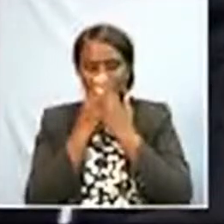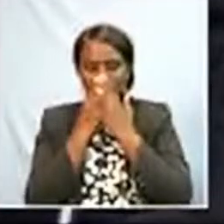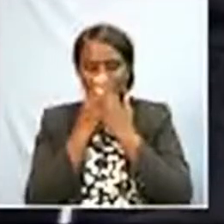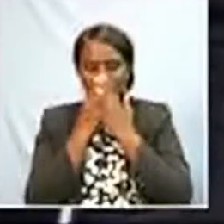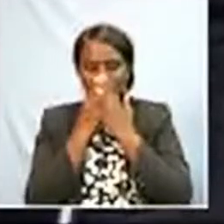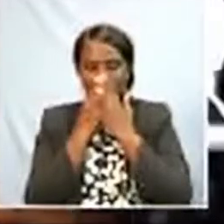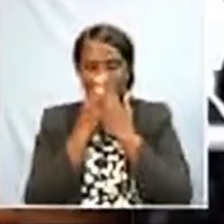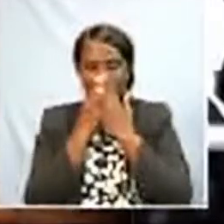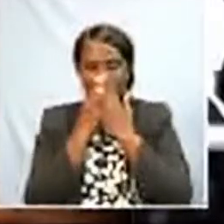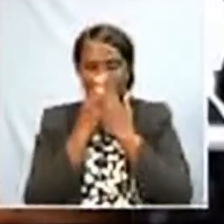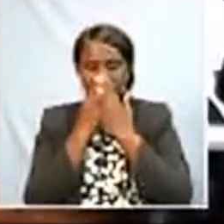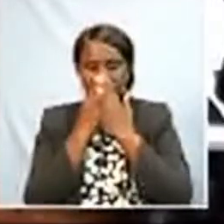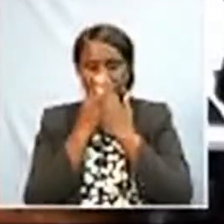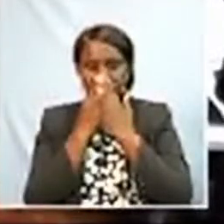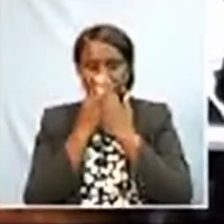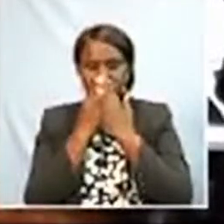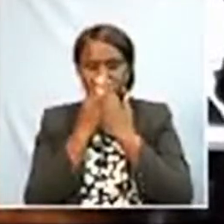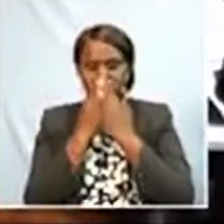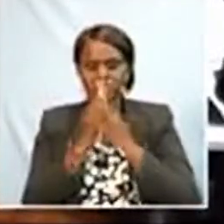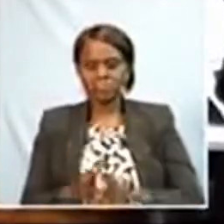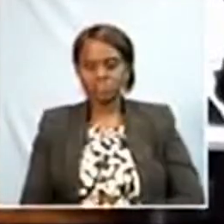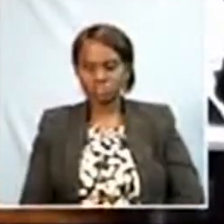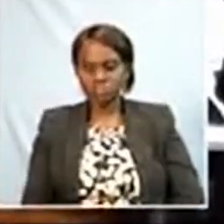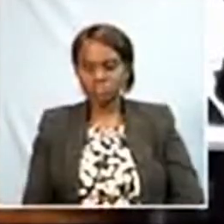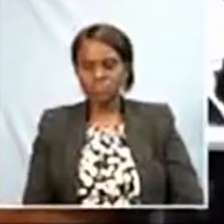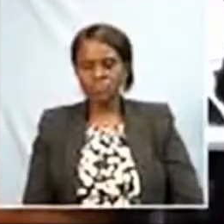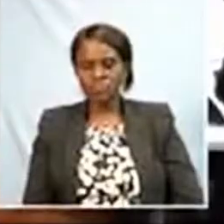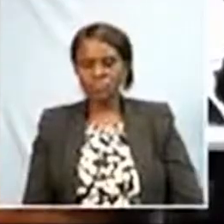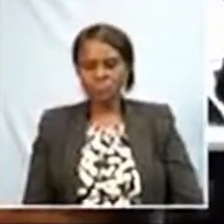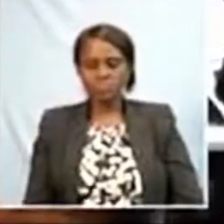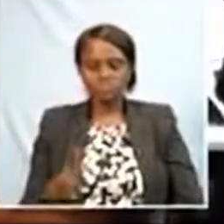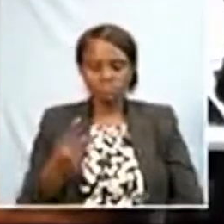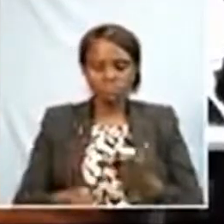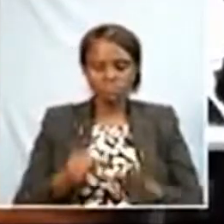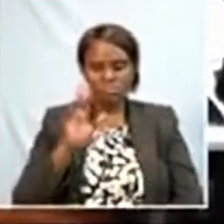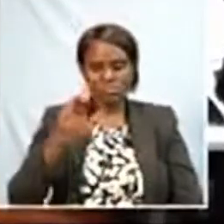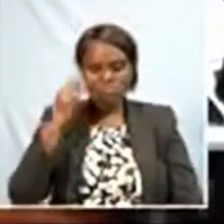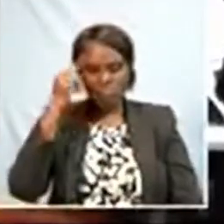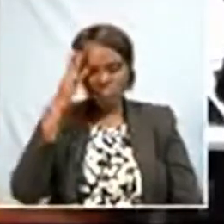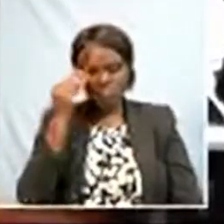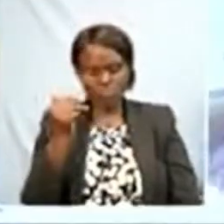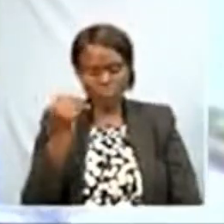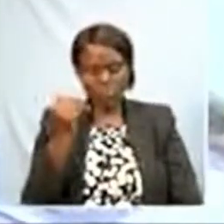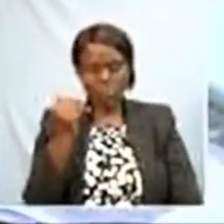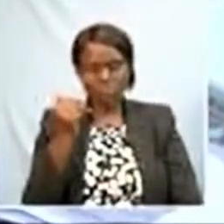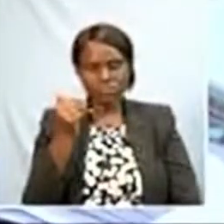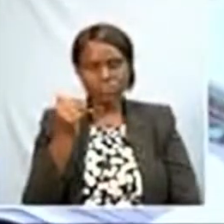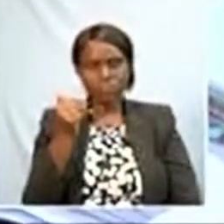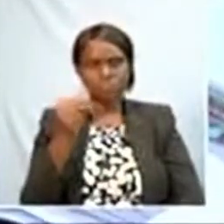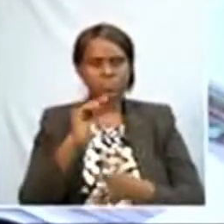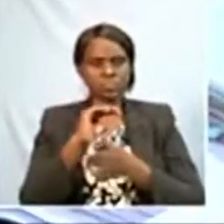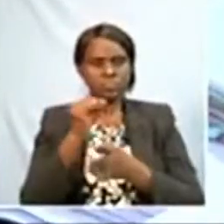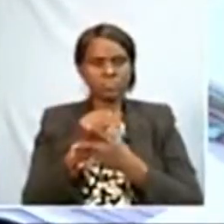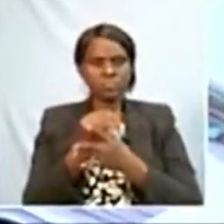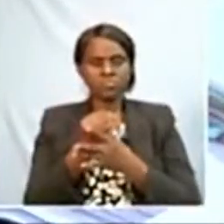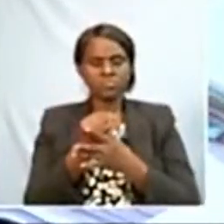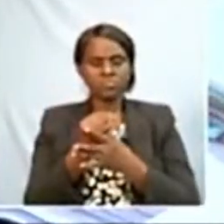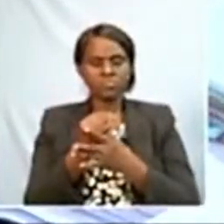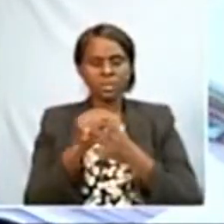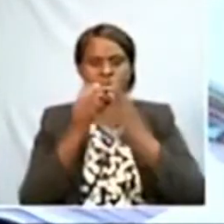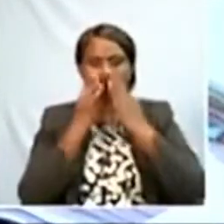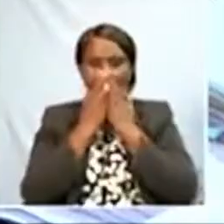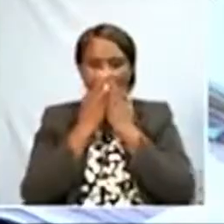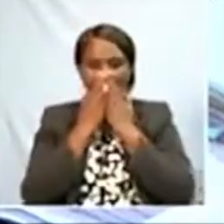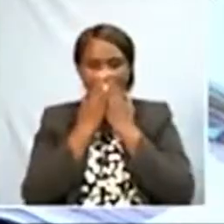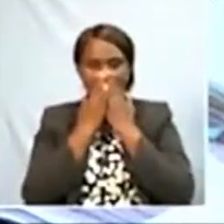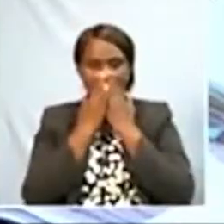Town clerk, what is your reasoning, or what the rationale